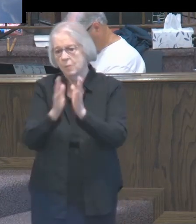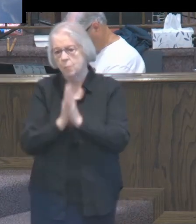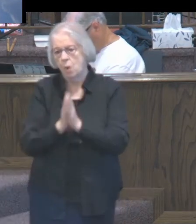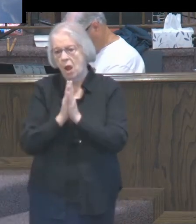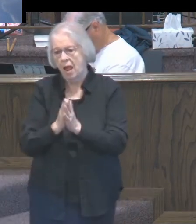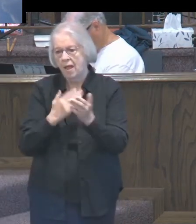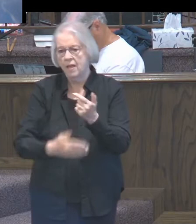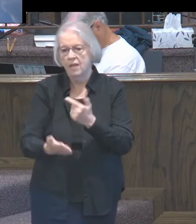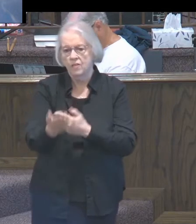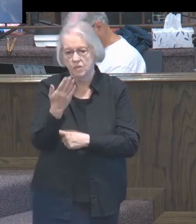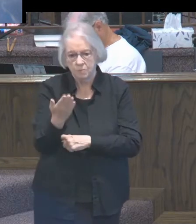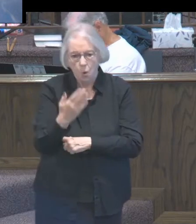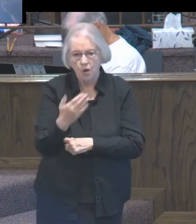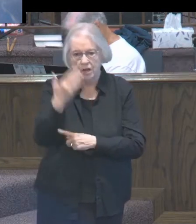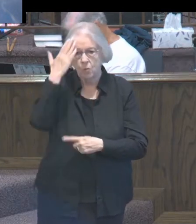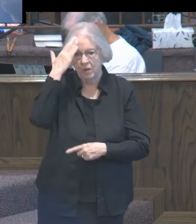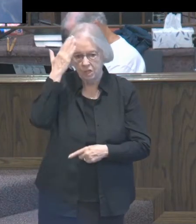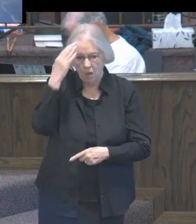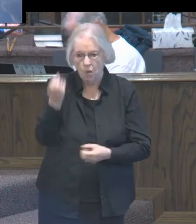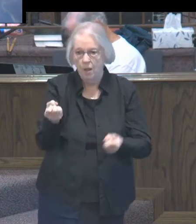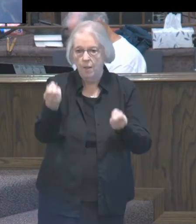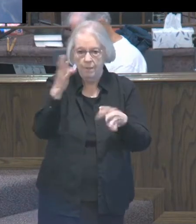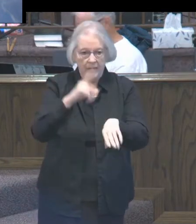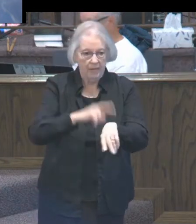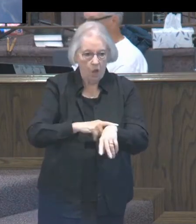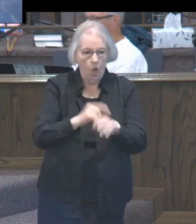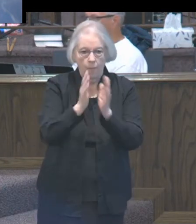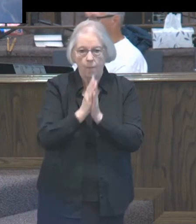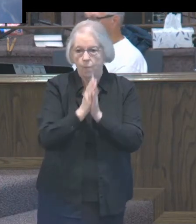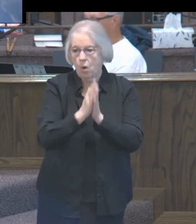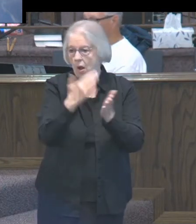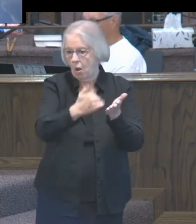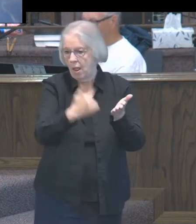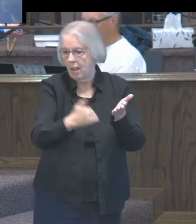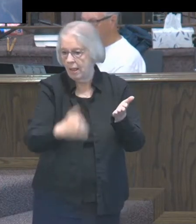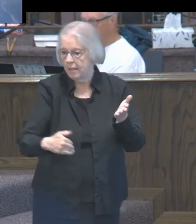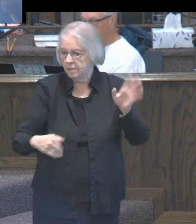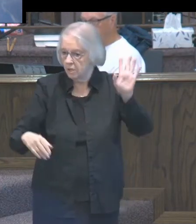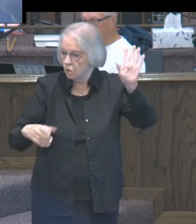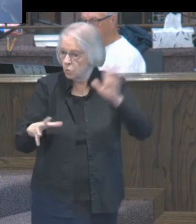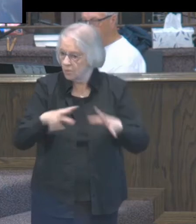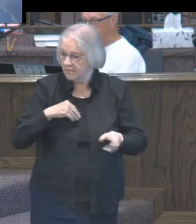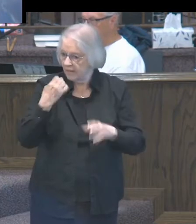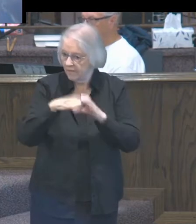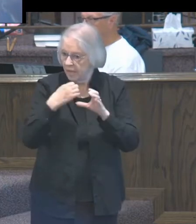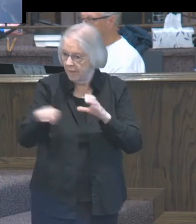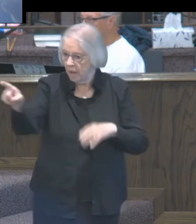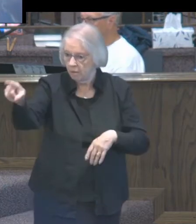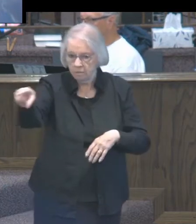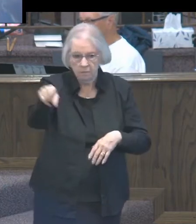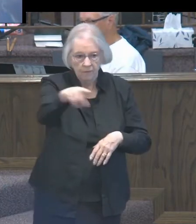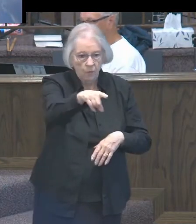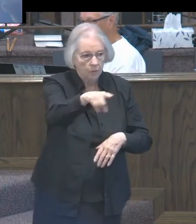on our prayer list this morning that are in the hospital, those who are have just been sick for